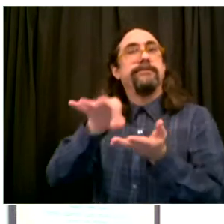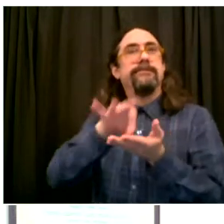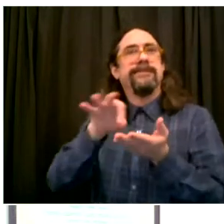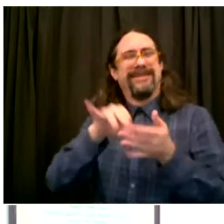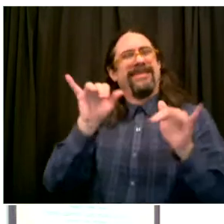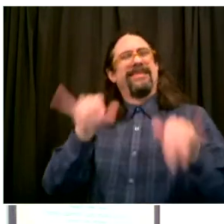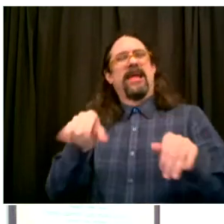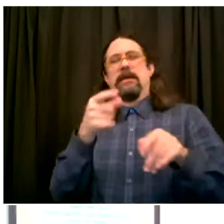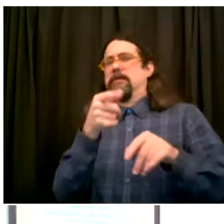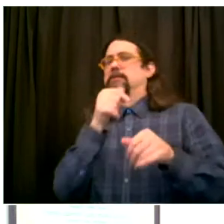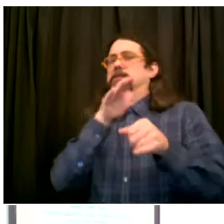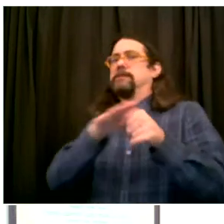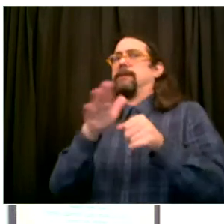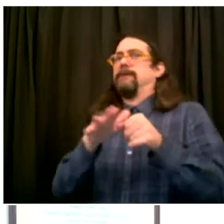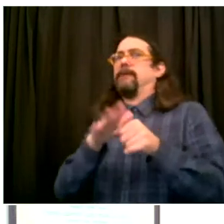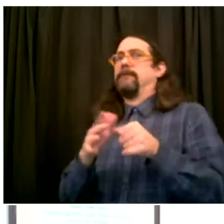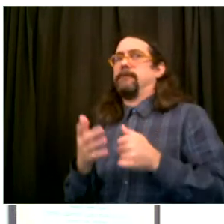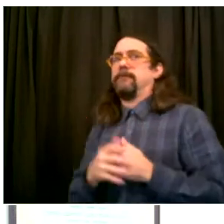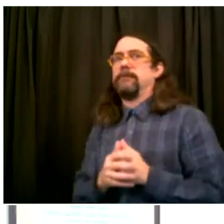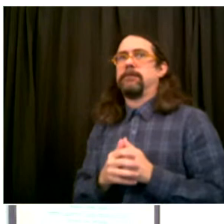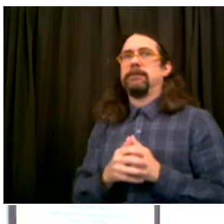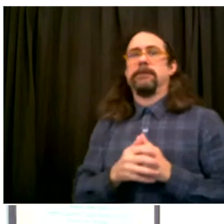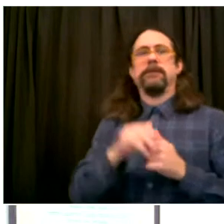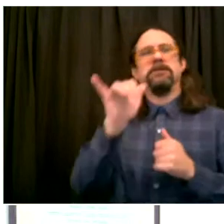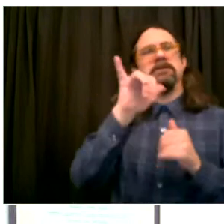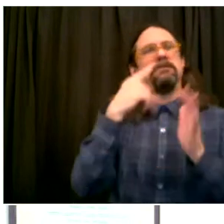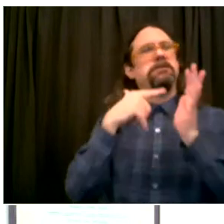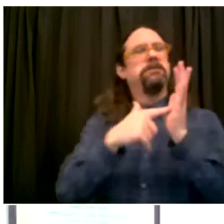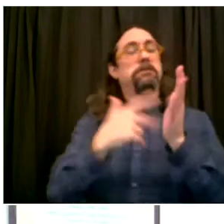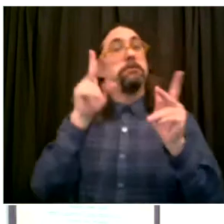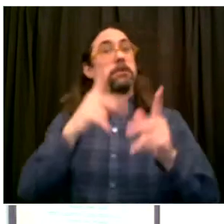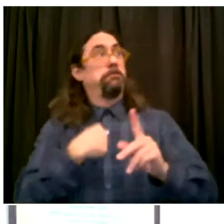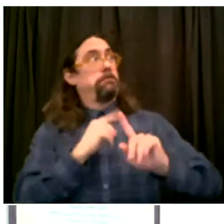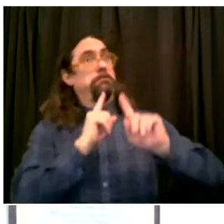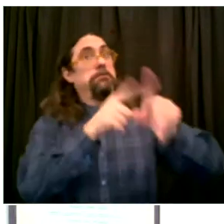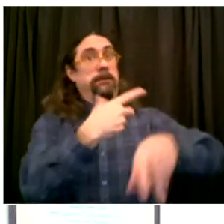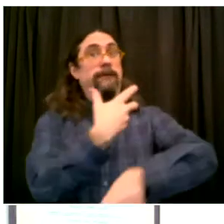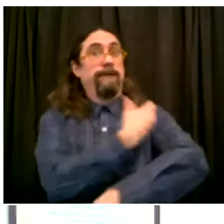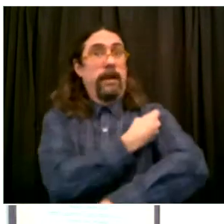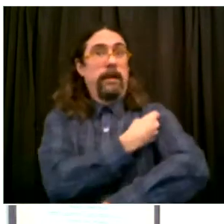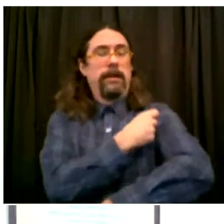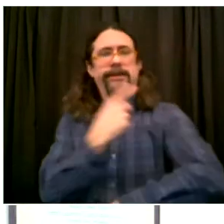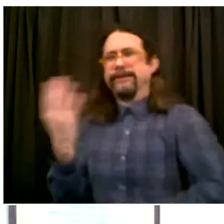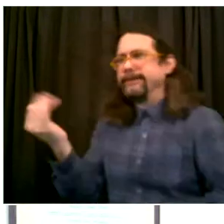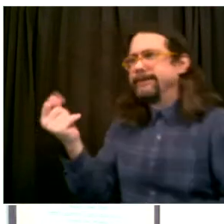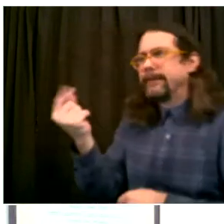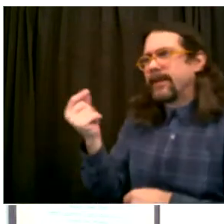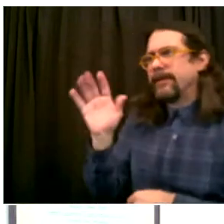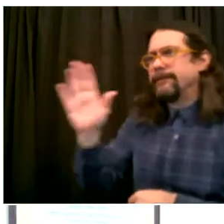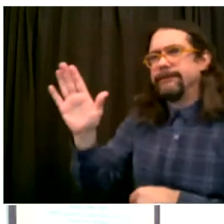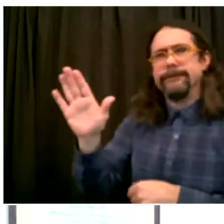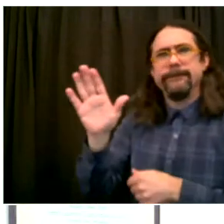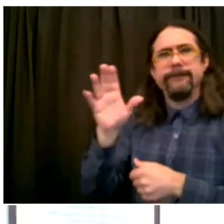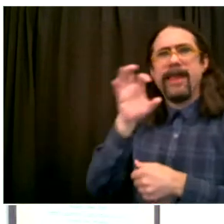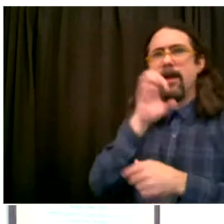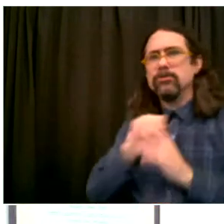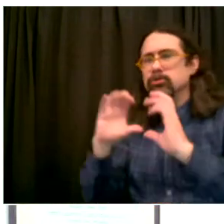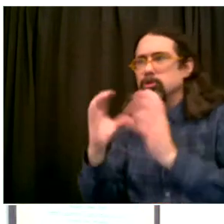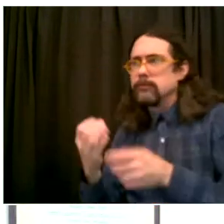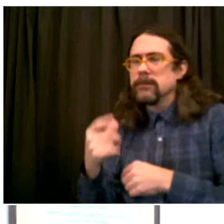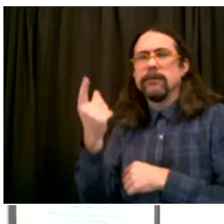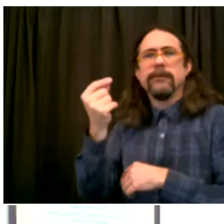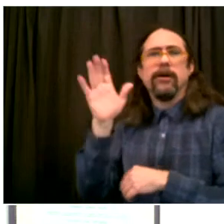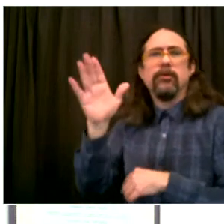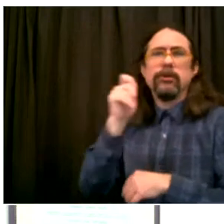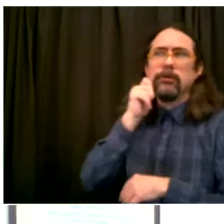can see it in the system. For the second part of that, we are putting out a HAN, which is